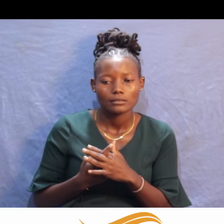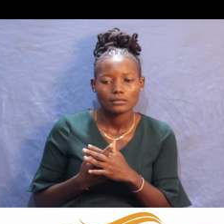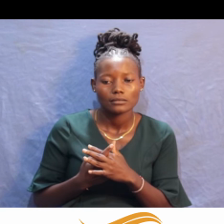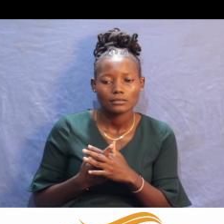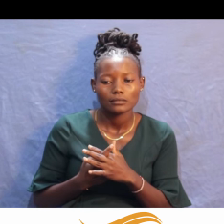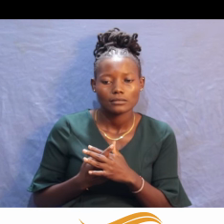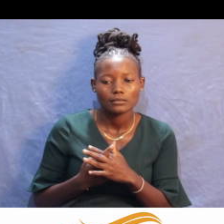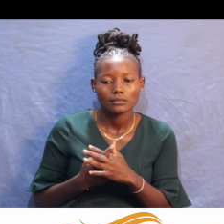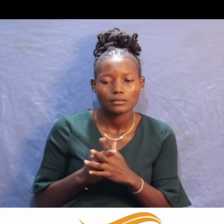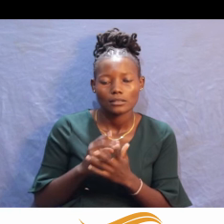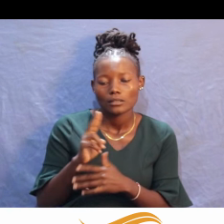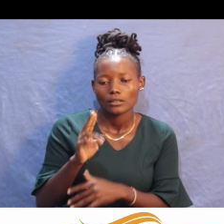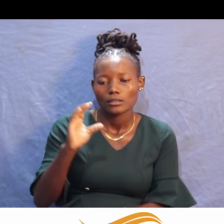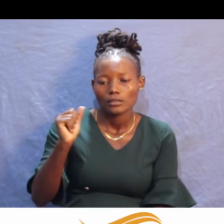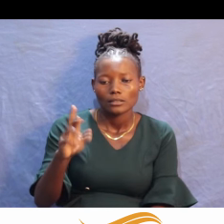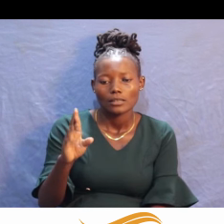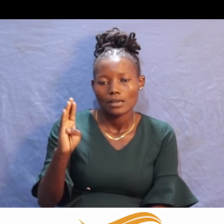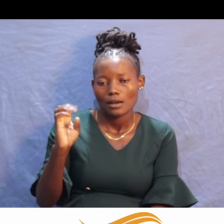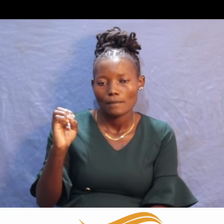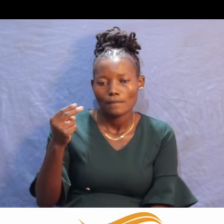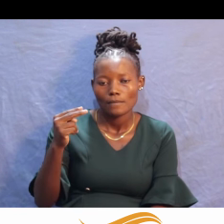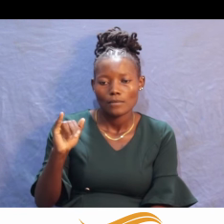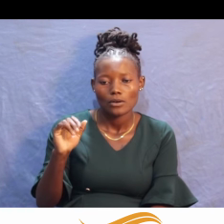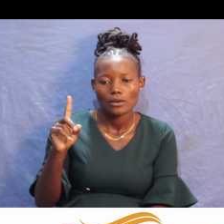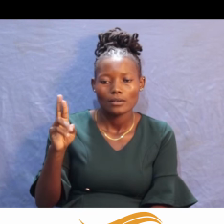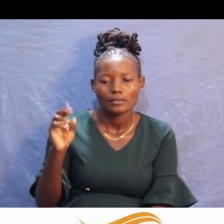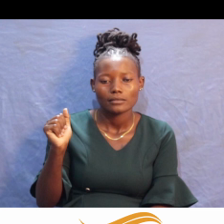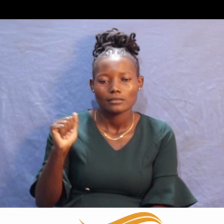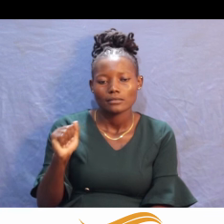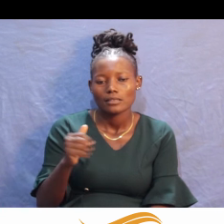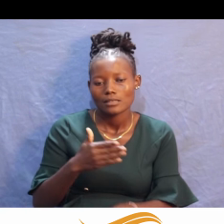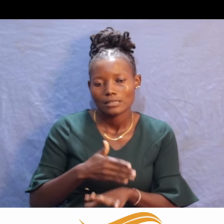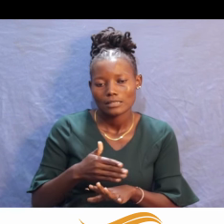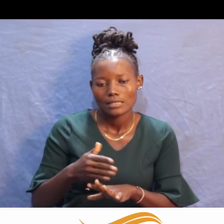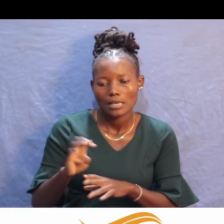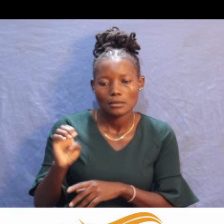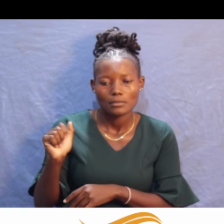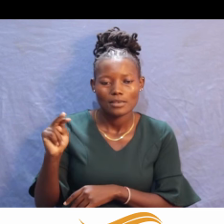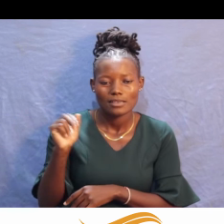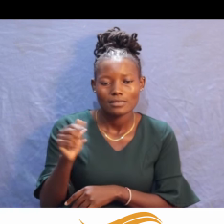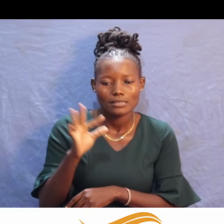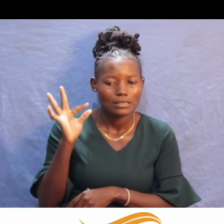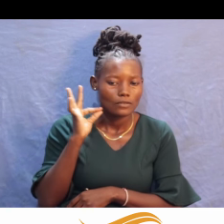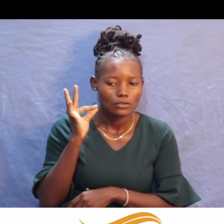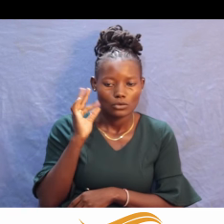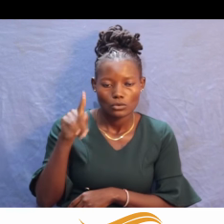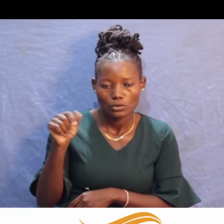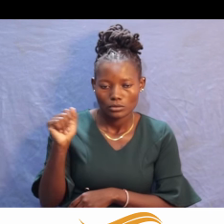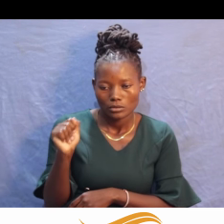your carbohydrates. And that, again, your breads, your beans, your fruits, your